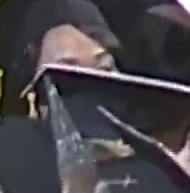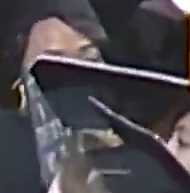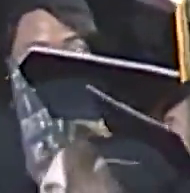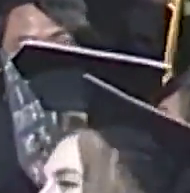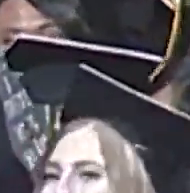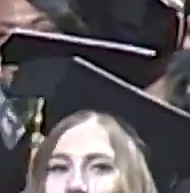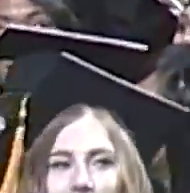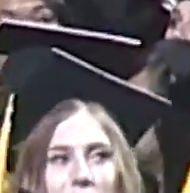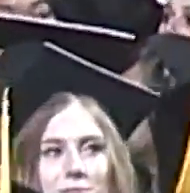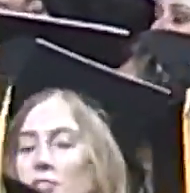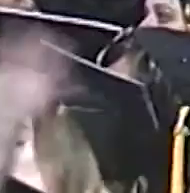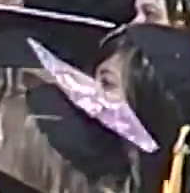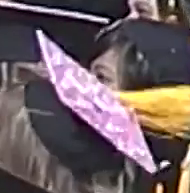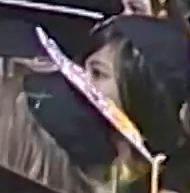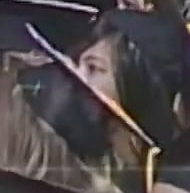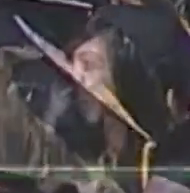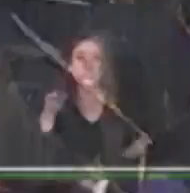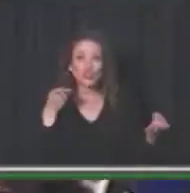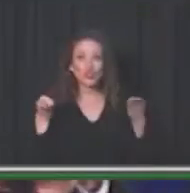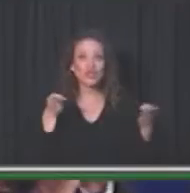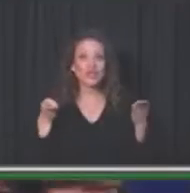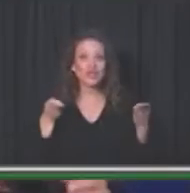And do you want to see service?